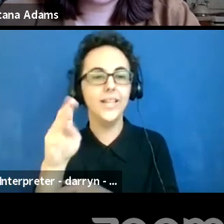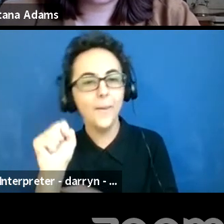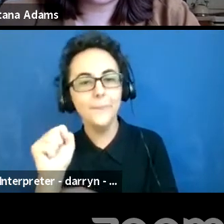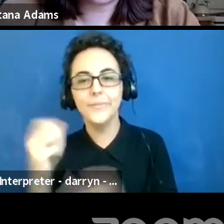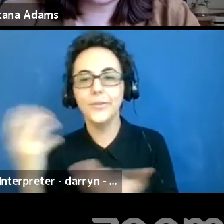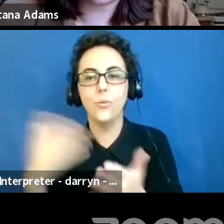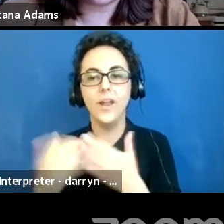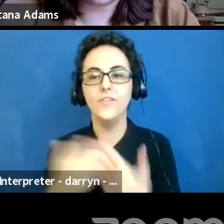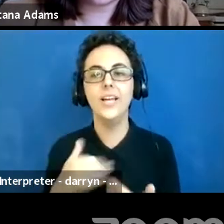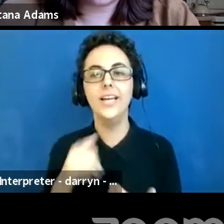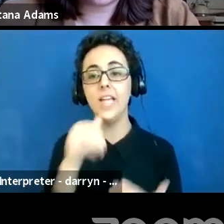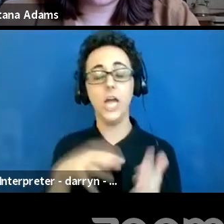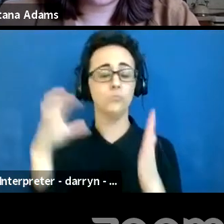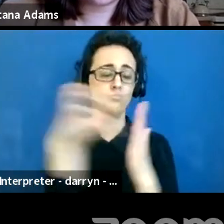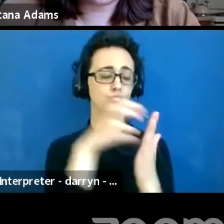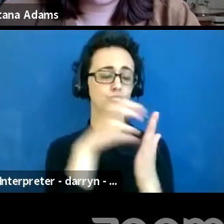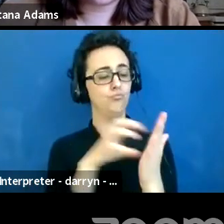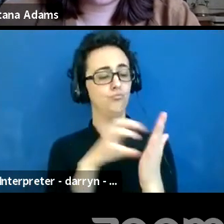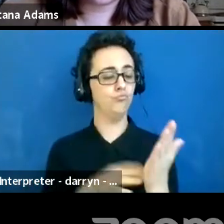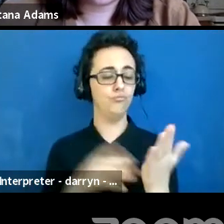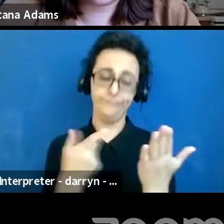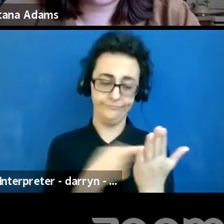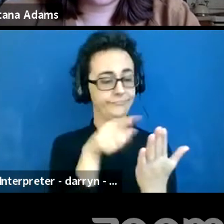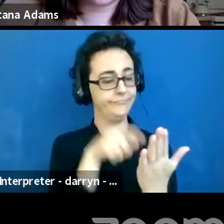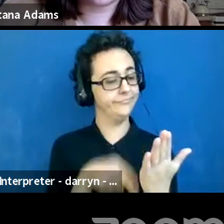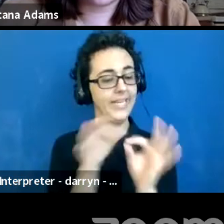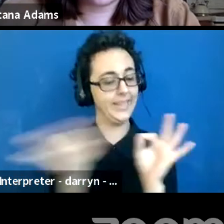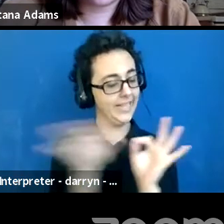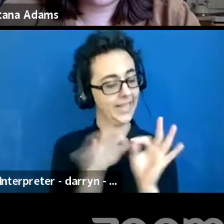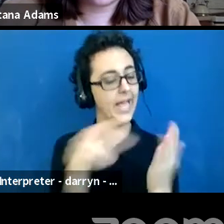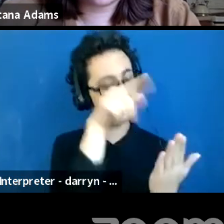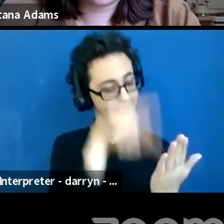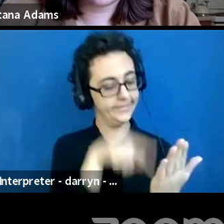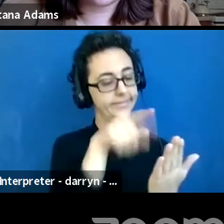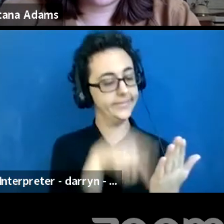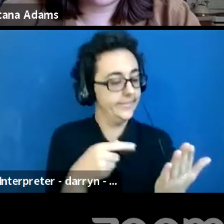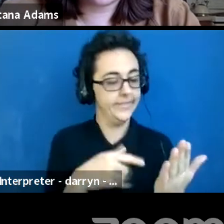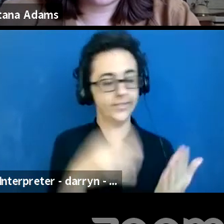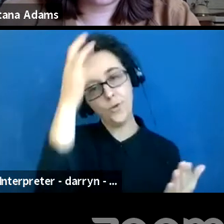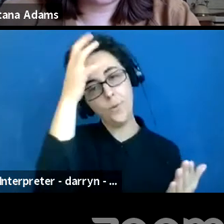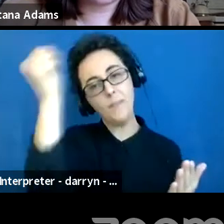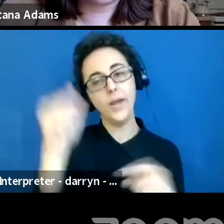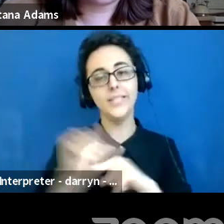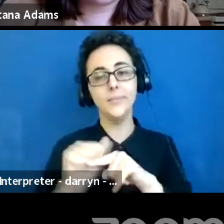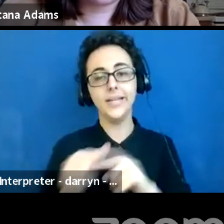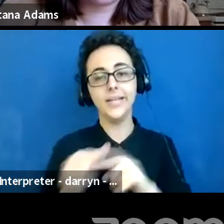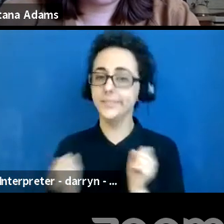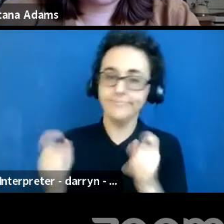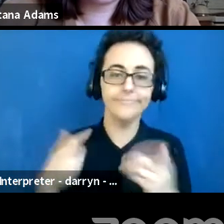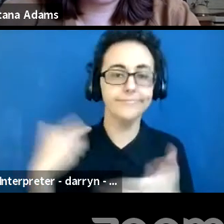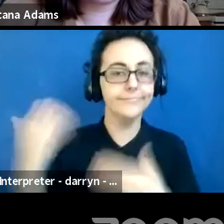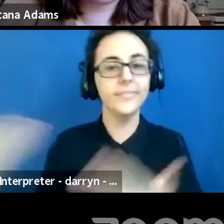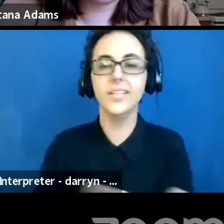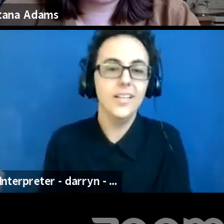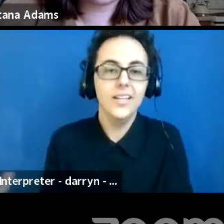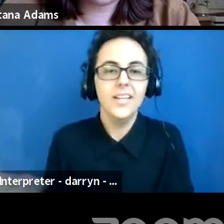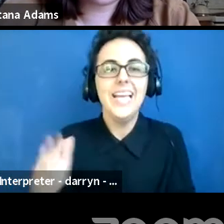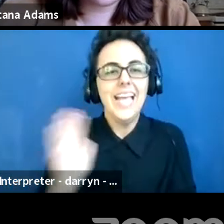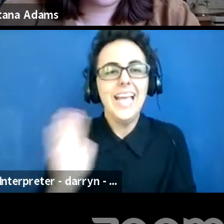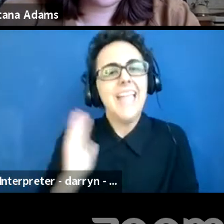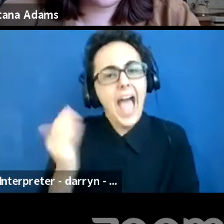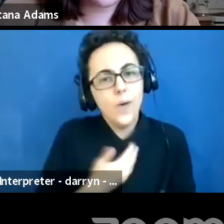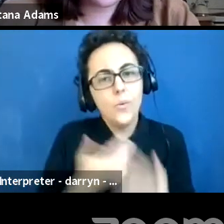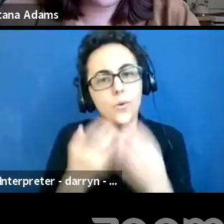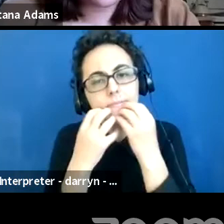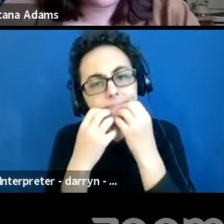go. It's like the stories that we're telling are our stories. They're our ancestor story. They're our God stories. They're stories that are